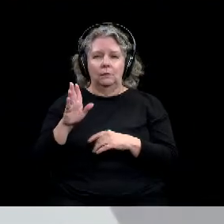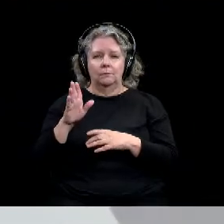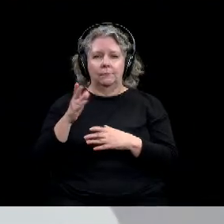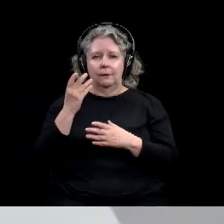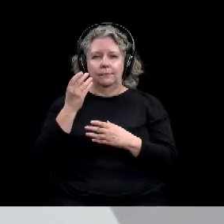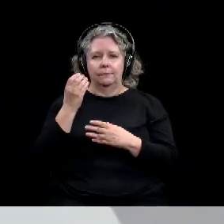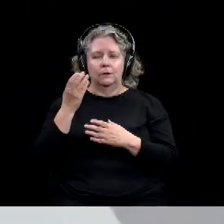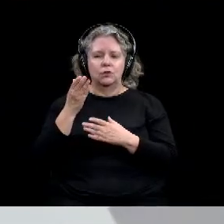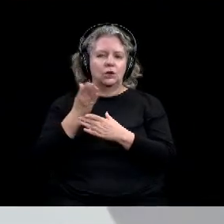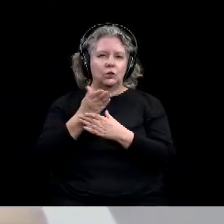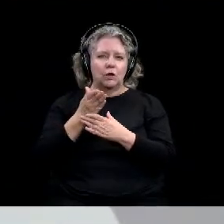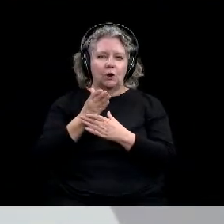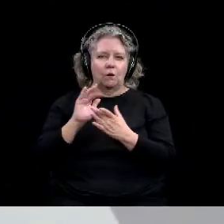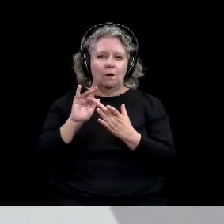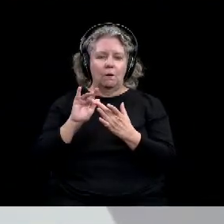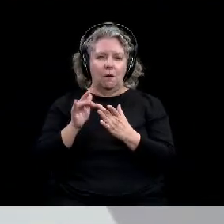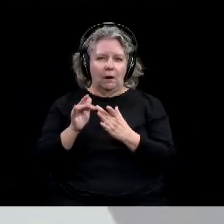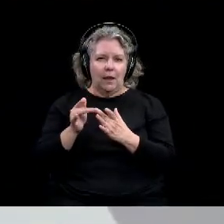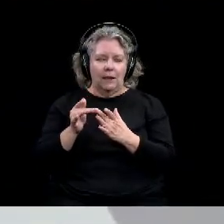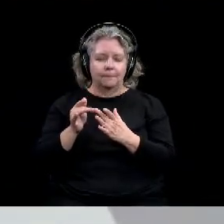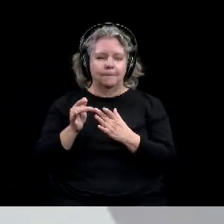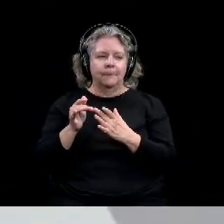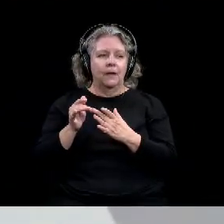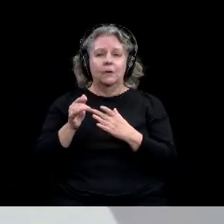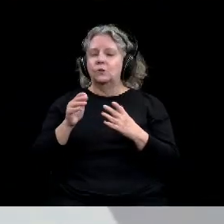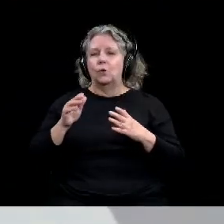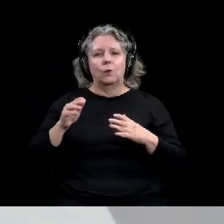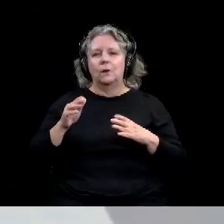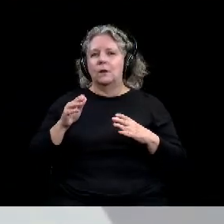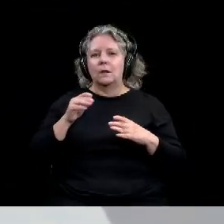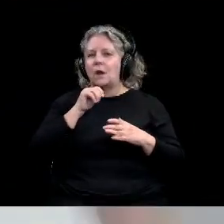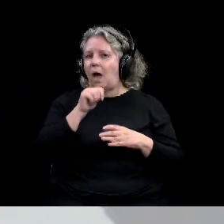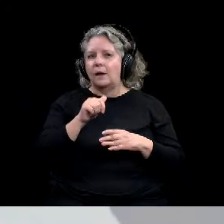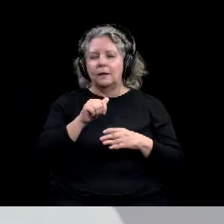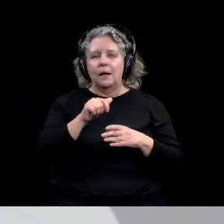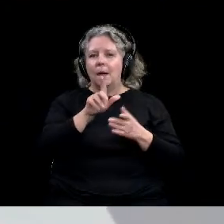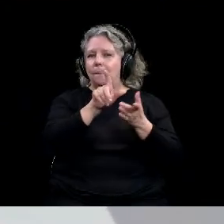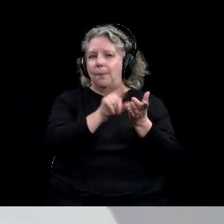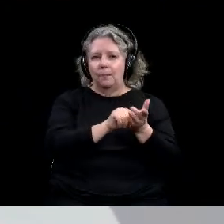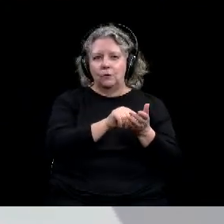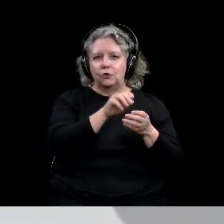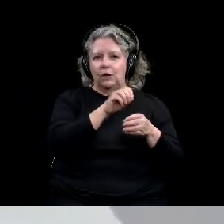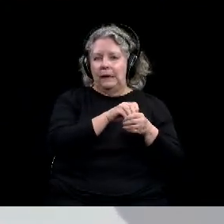published in peer-reviewed literature. This is a study that she and her lab performed from Virginia Tech, and